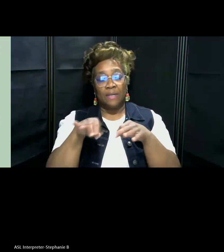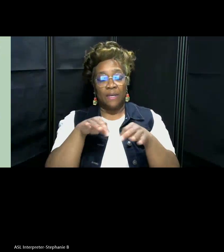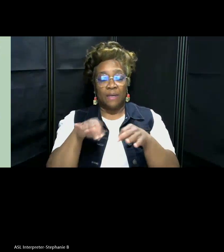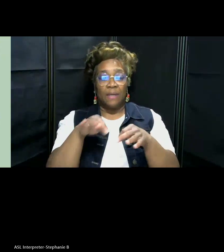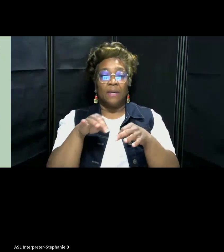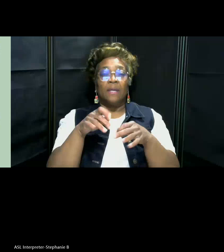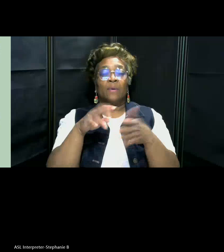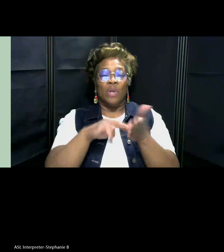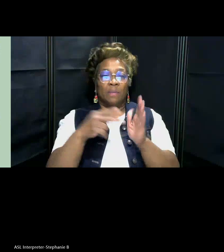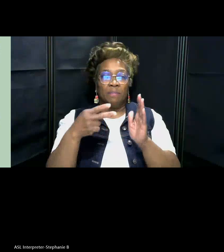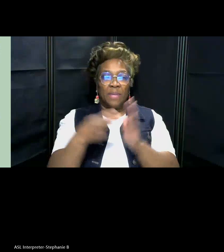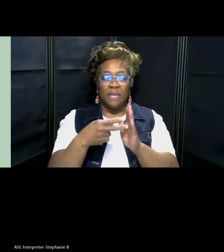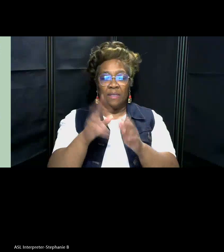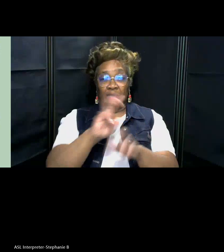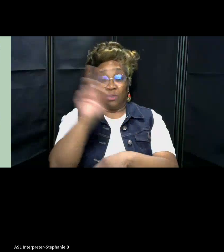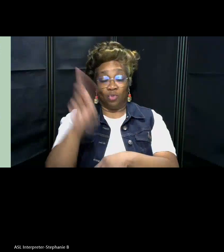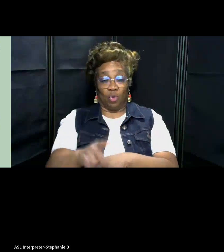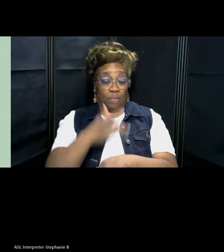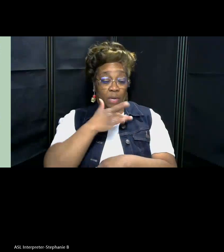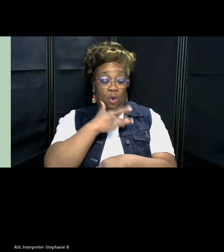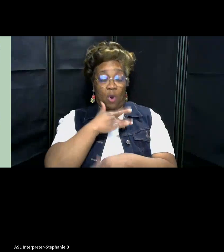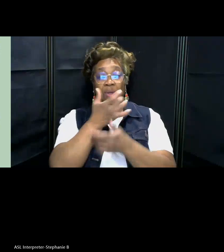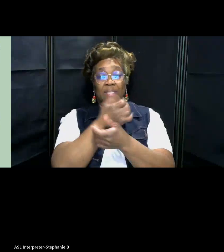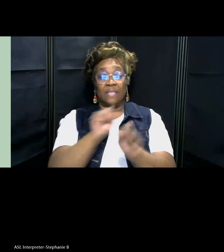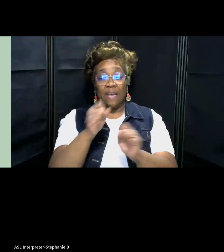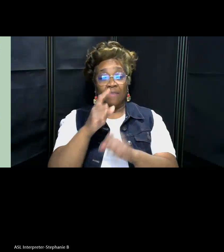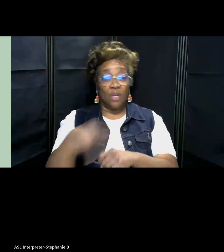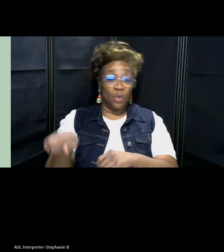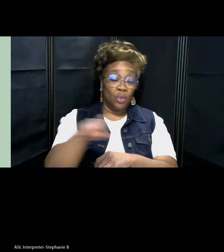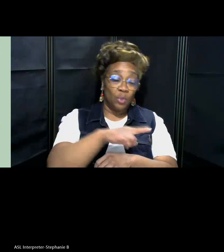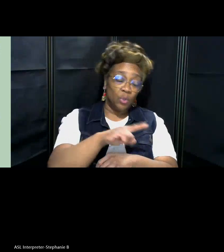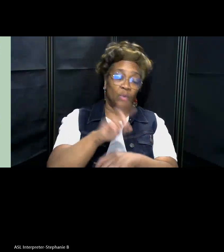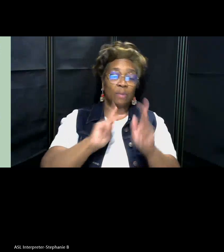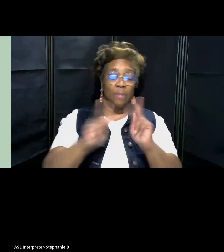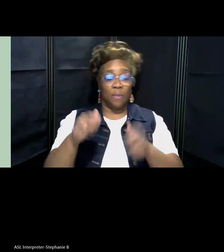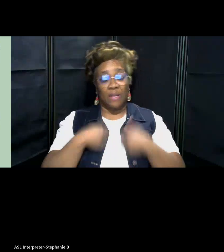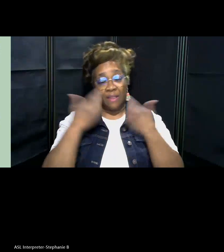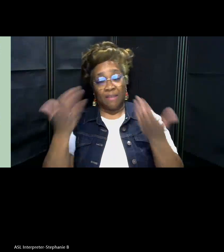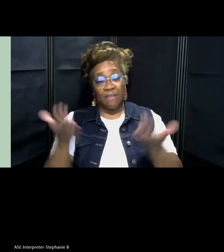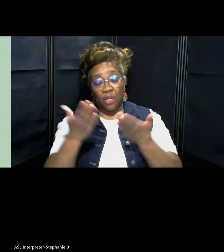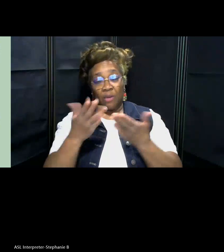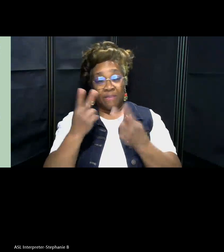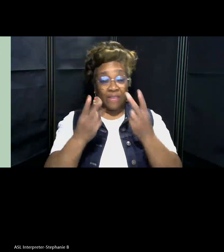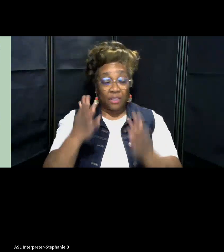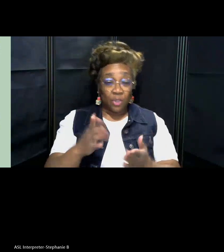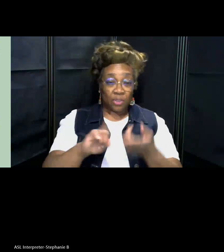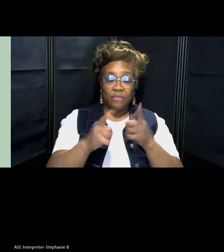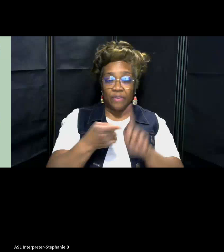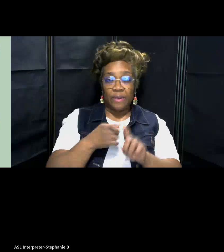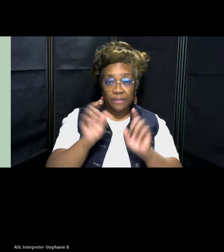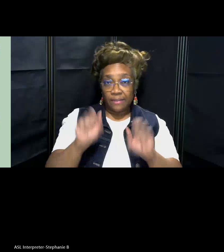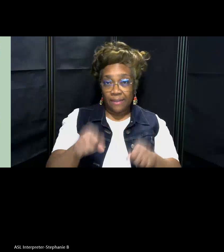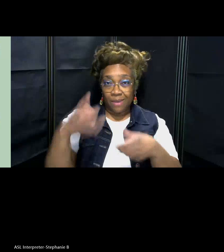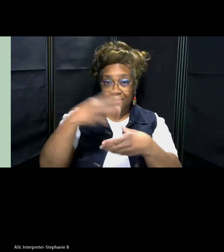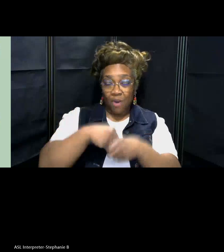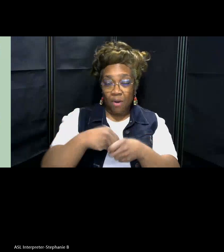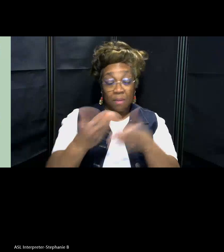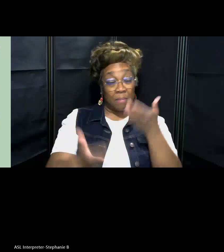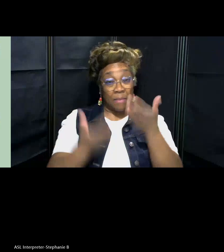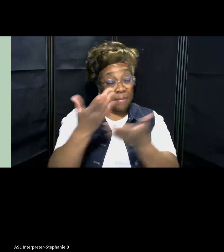heart safe and how you, our residents, our guests, and our friends here can be involved and maybe even save a